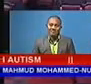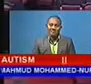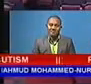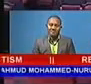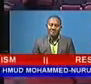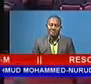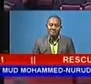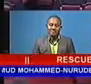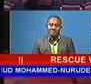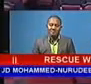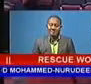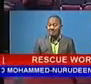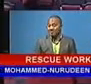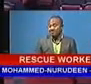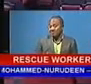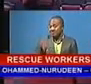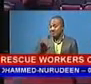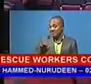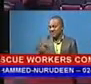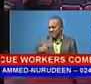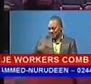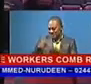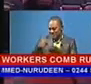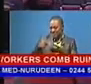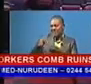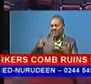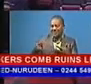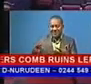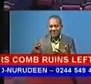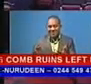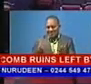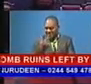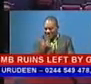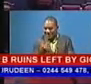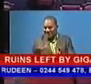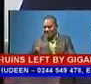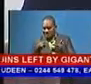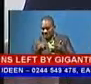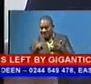that is why if it can be ticked, that is why we thought that the list that we'll provide will